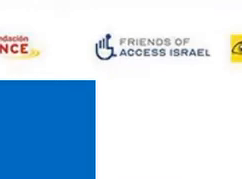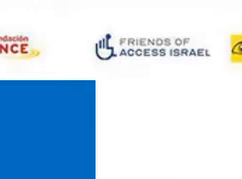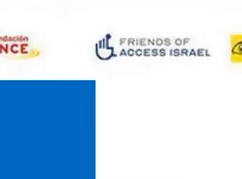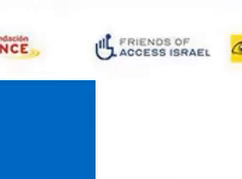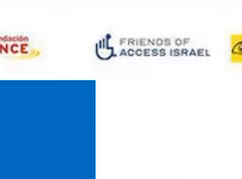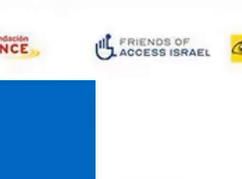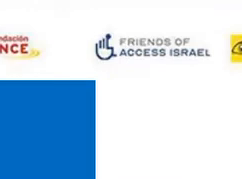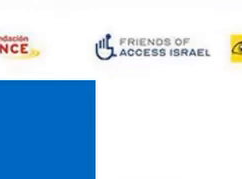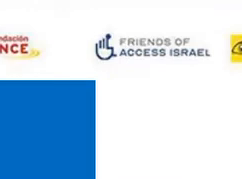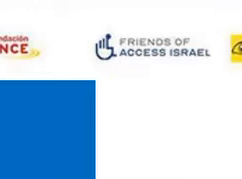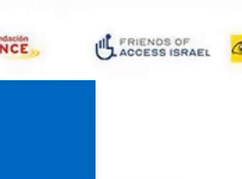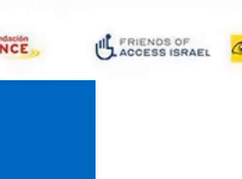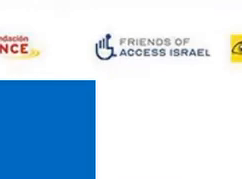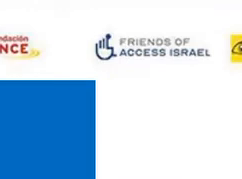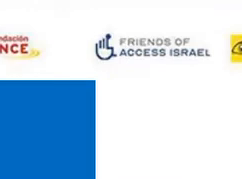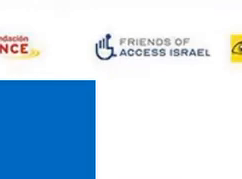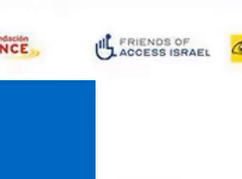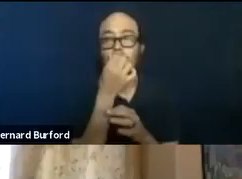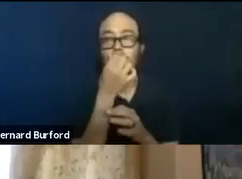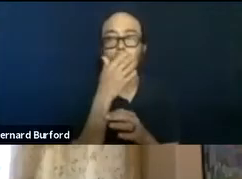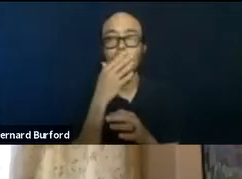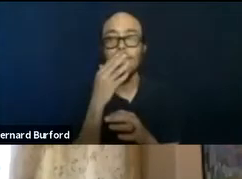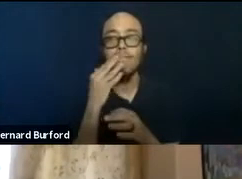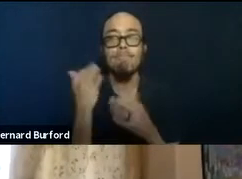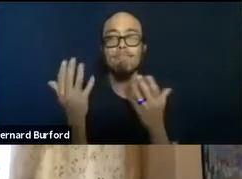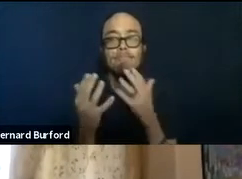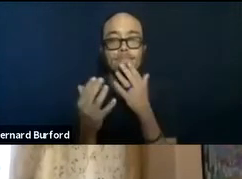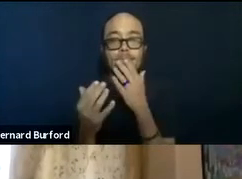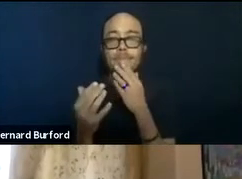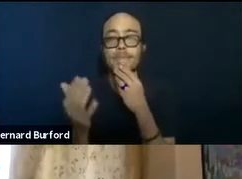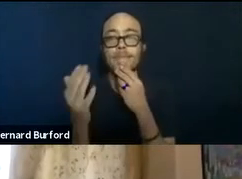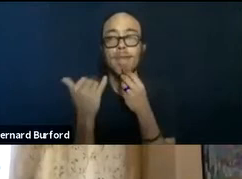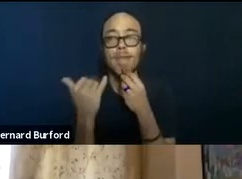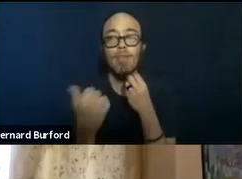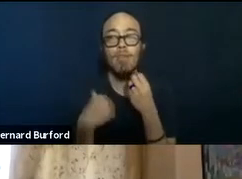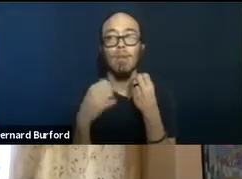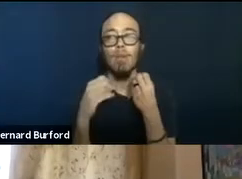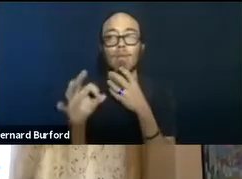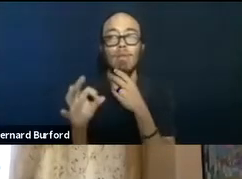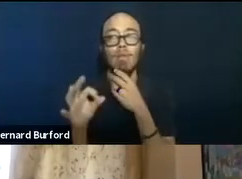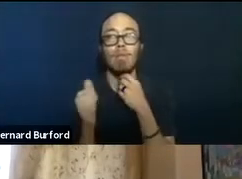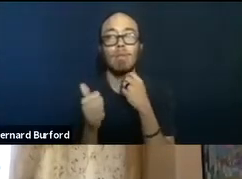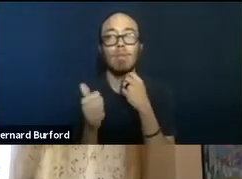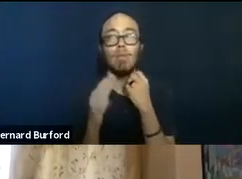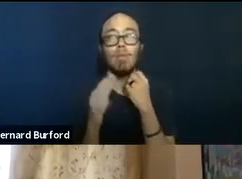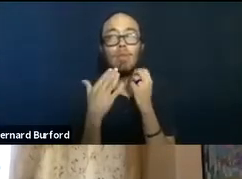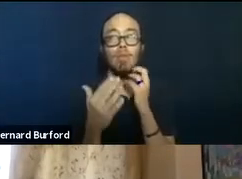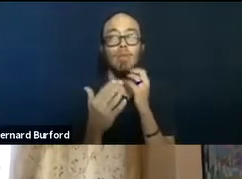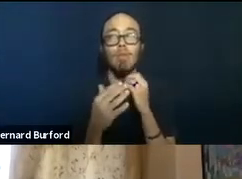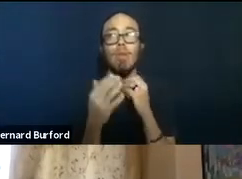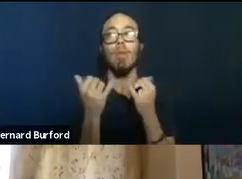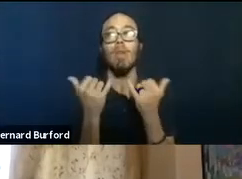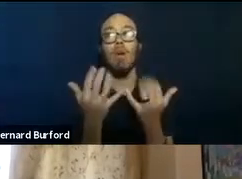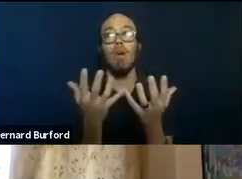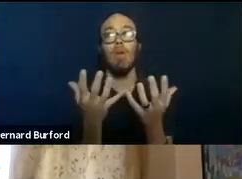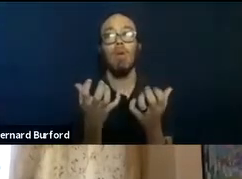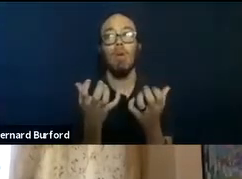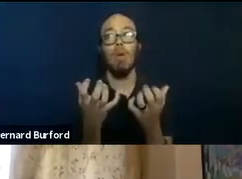very much for sharing that. Now you can take off. Great. Perfect. Now I would like